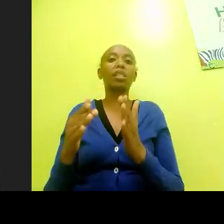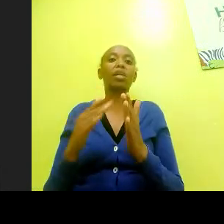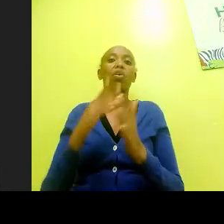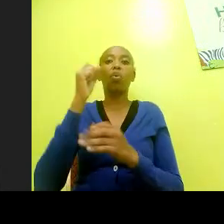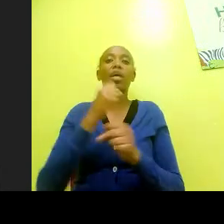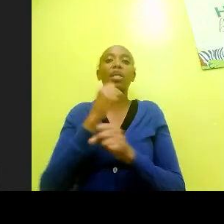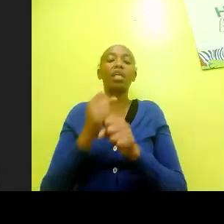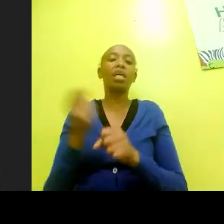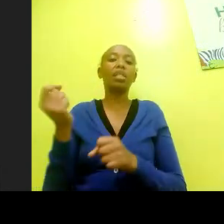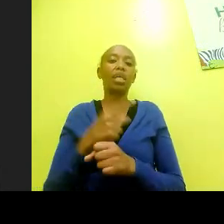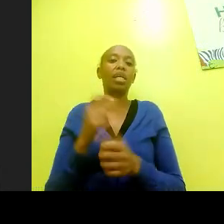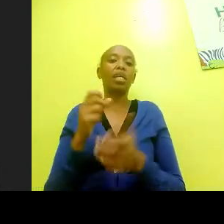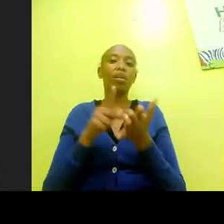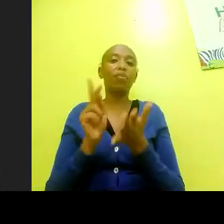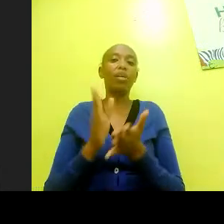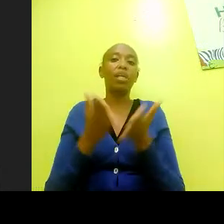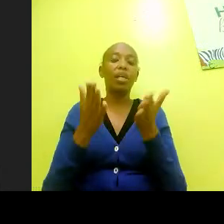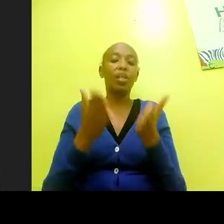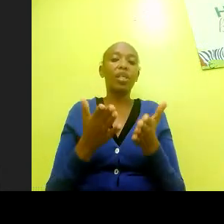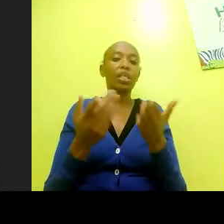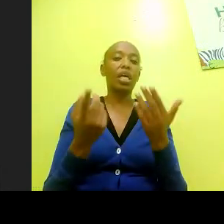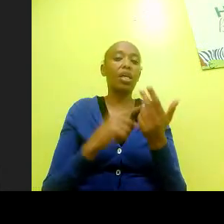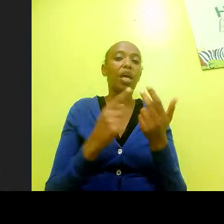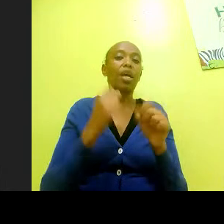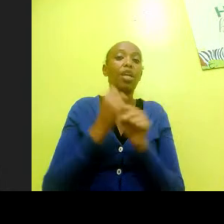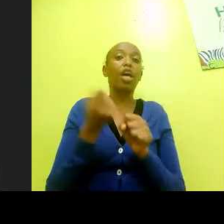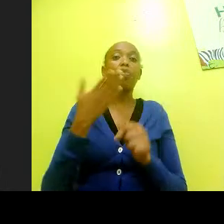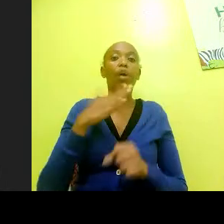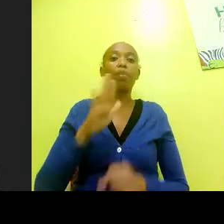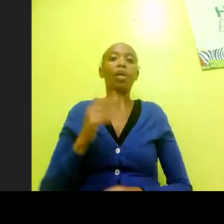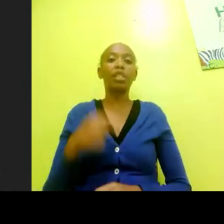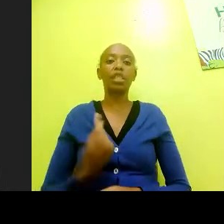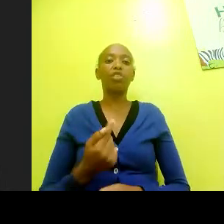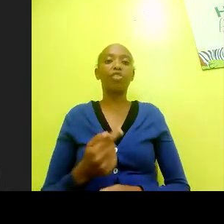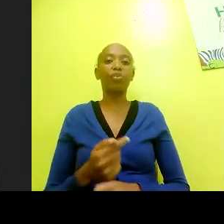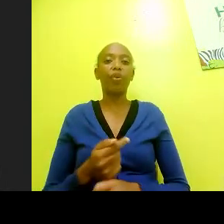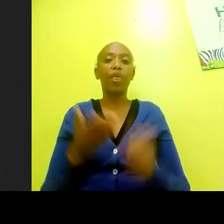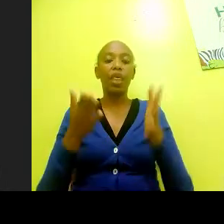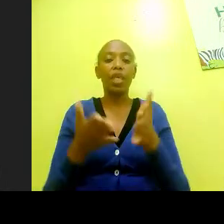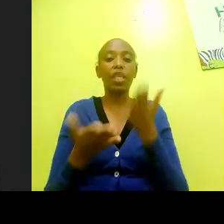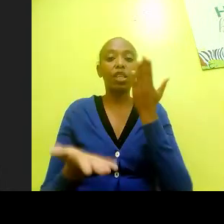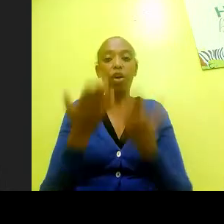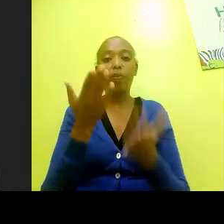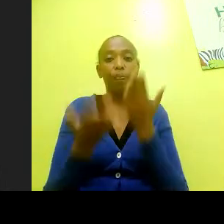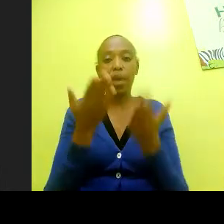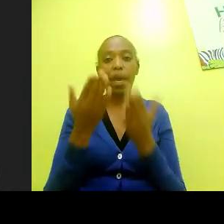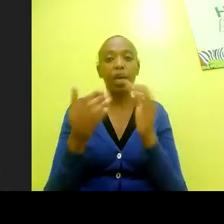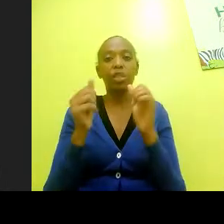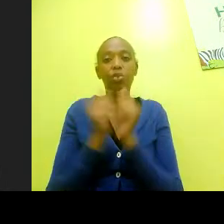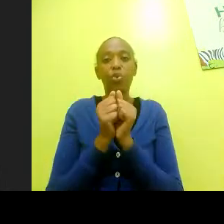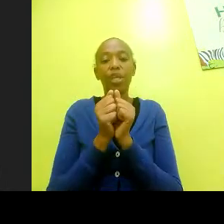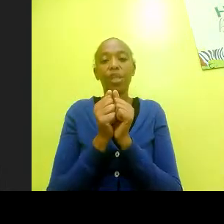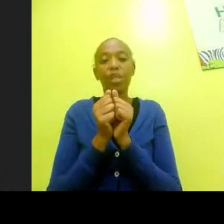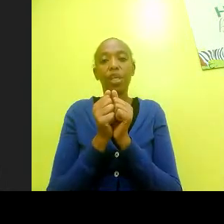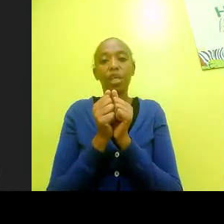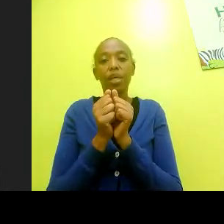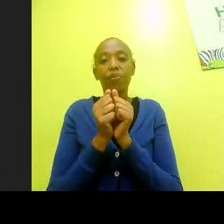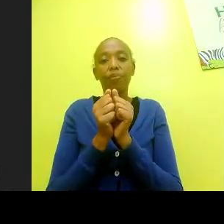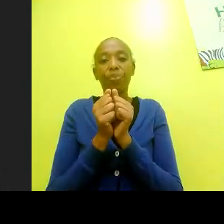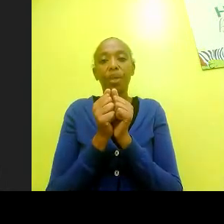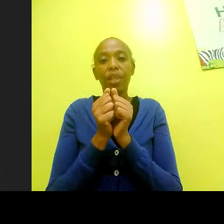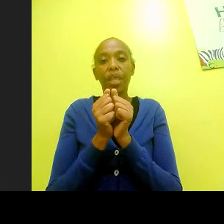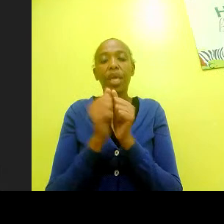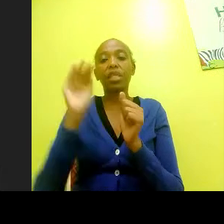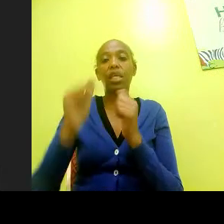are calculations done by myself. This compares with the per child cost